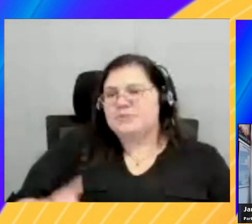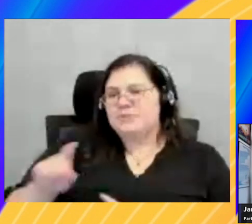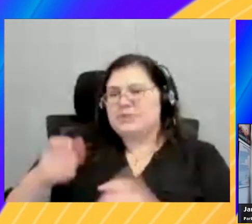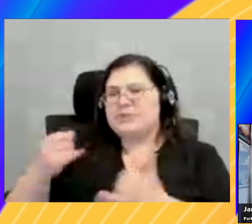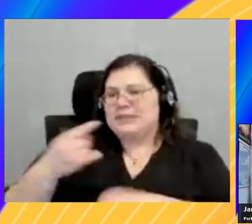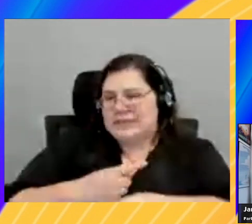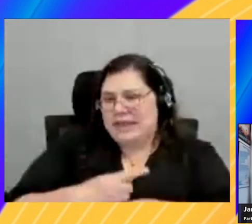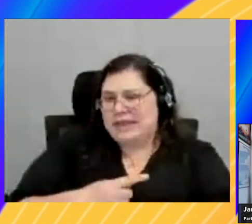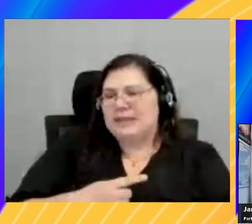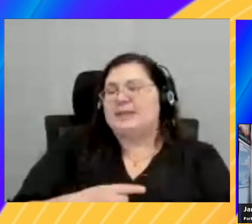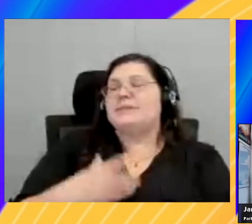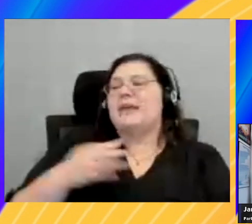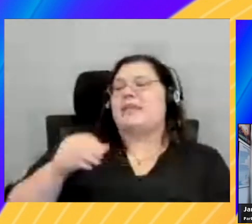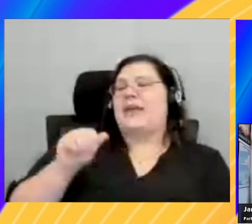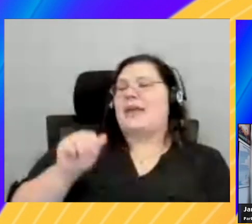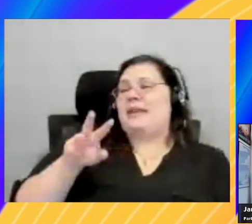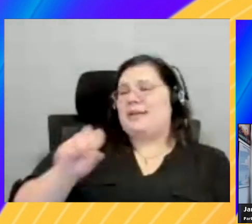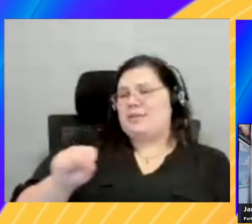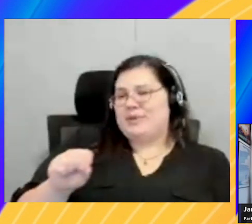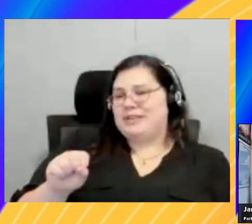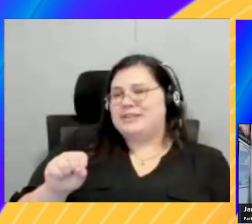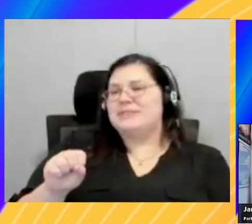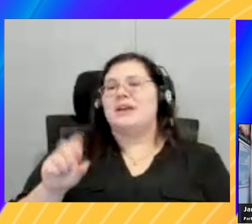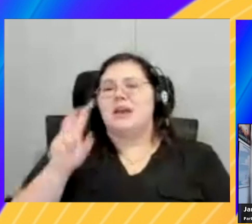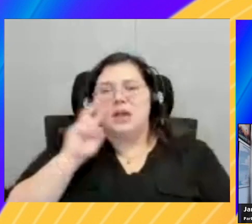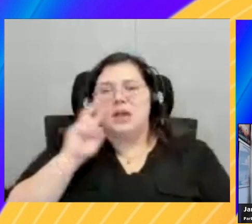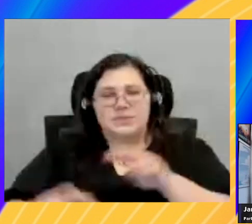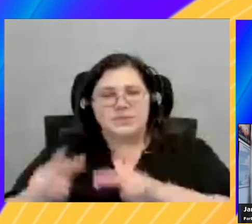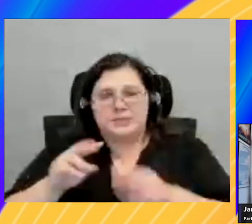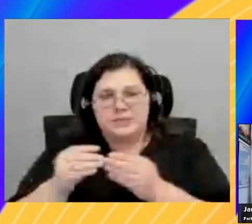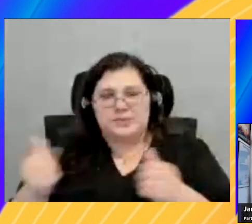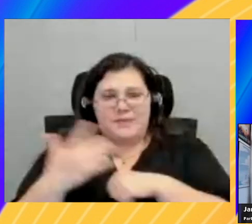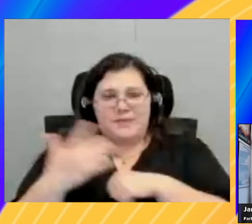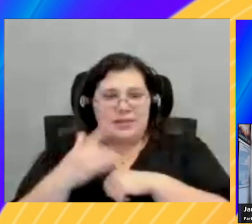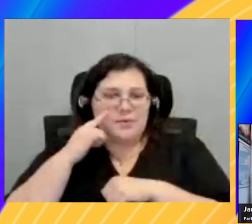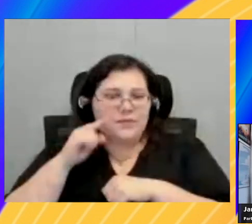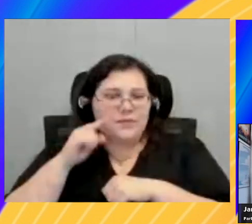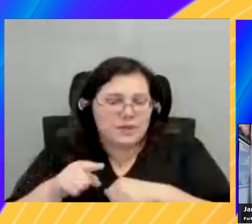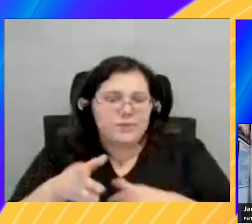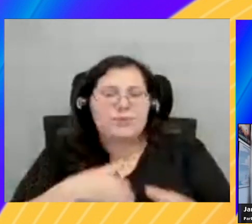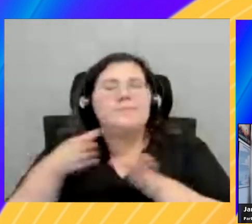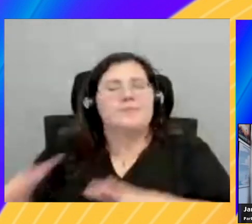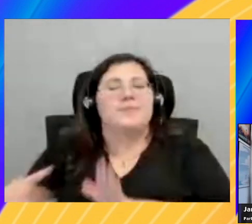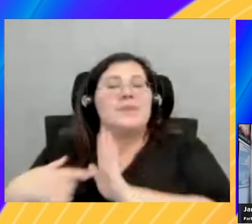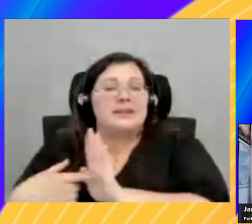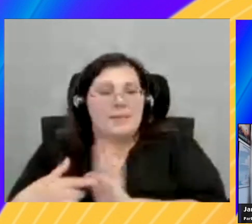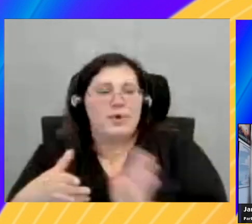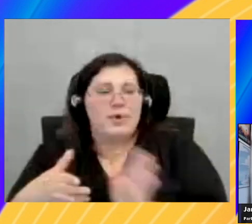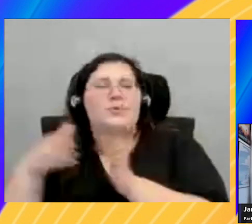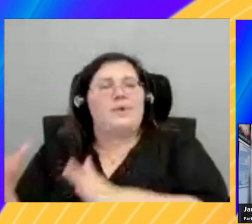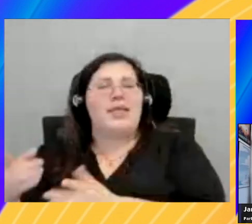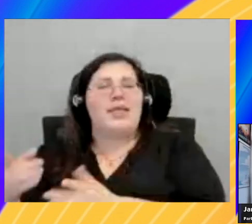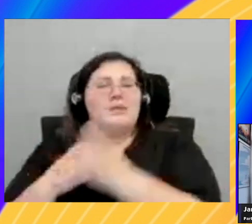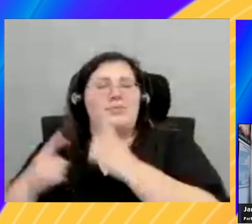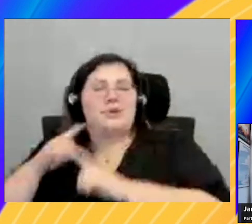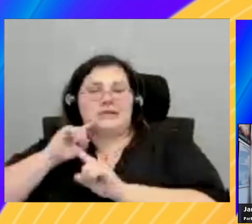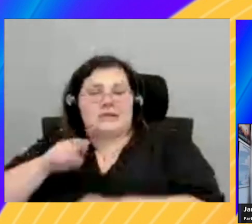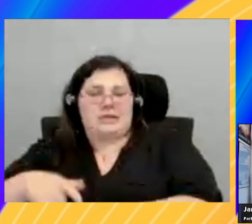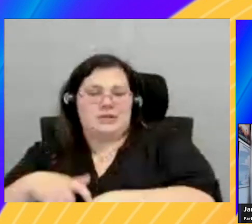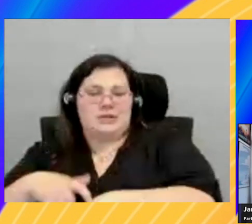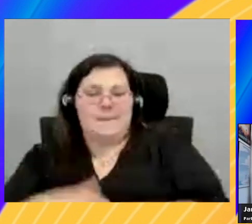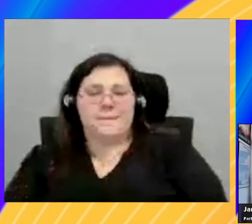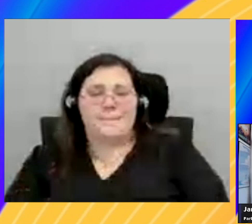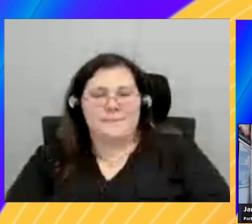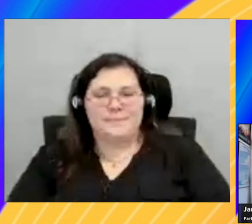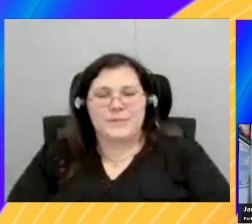observability solutions that are available to you, as well as a demo and Q&A. So we'll get started here with the deck, keep it nice and short.